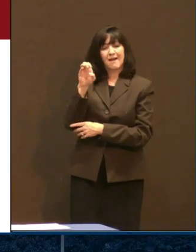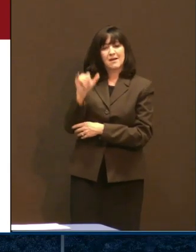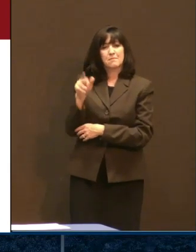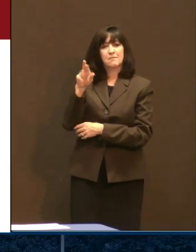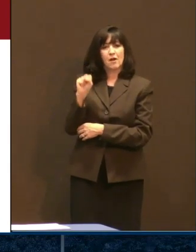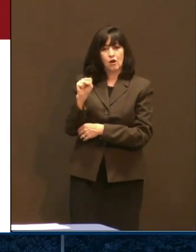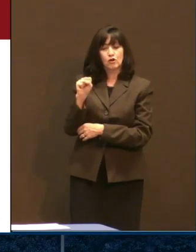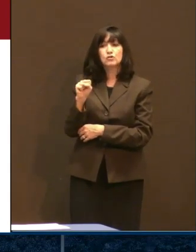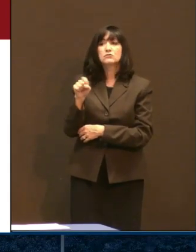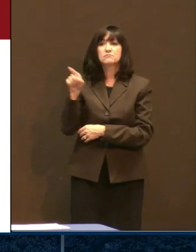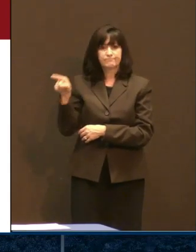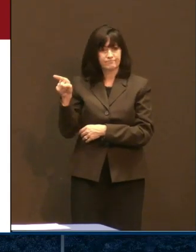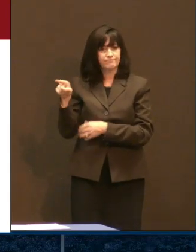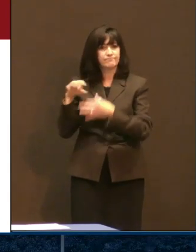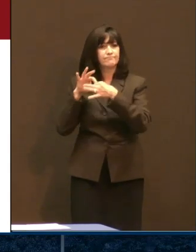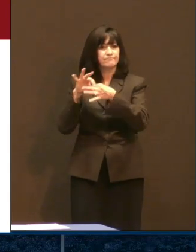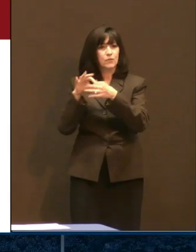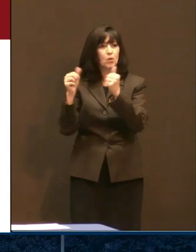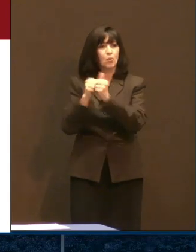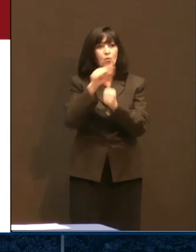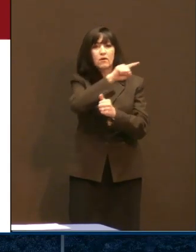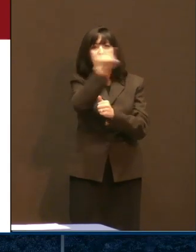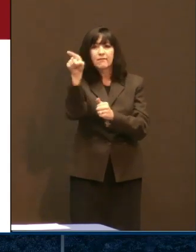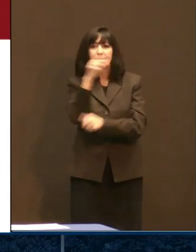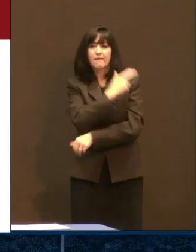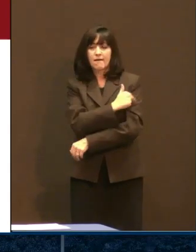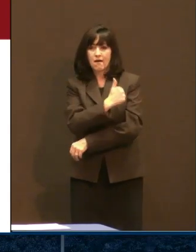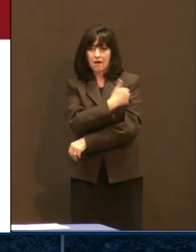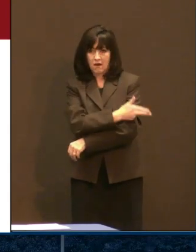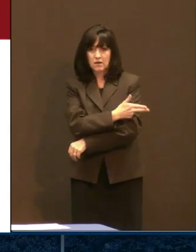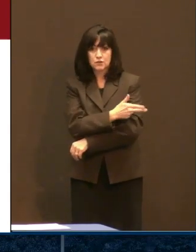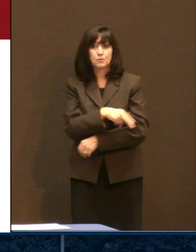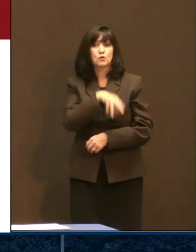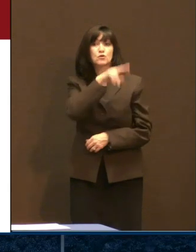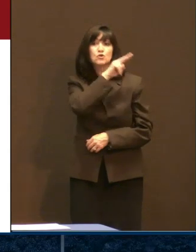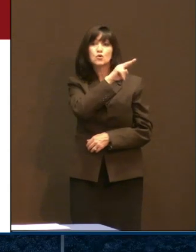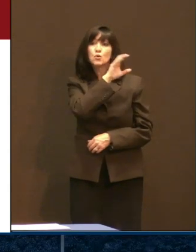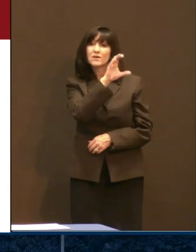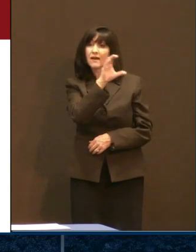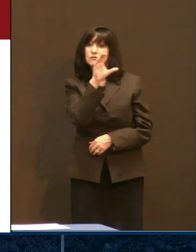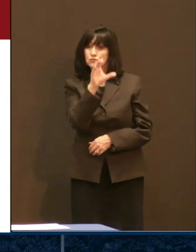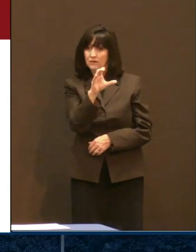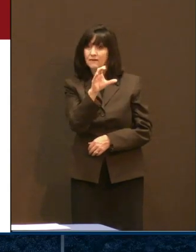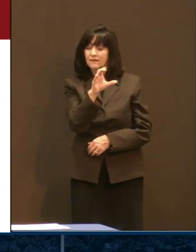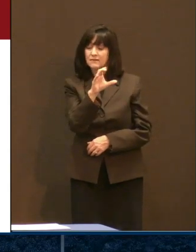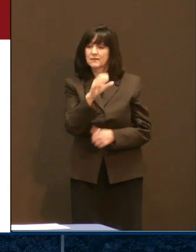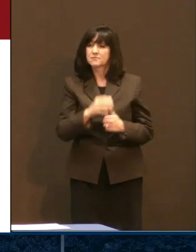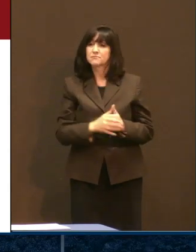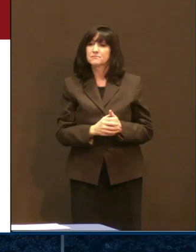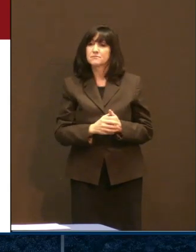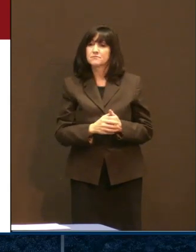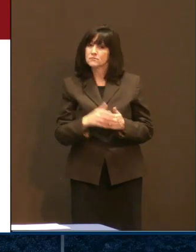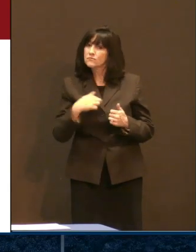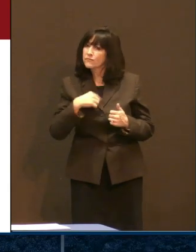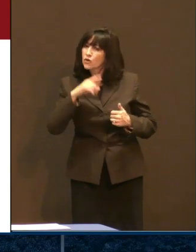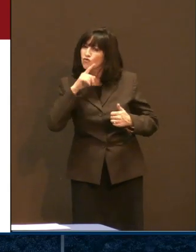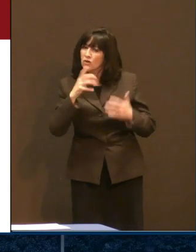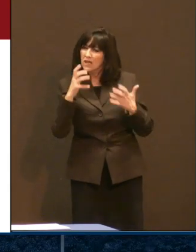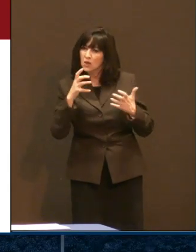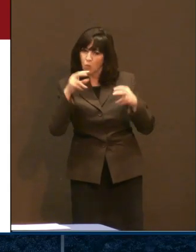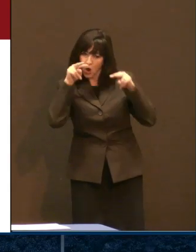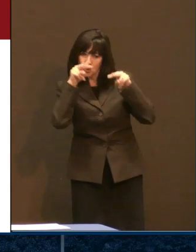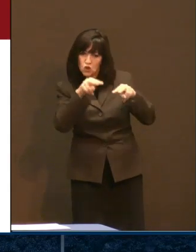and other providers in the state, in Newcastle County. And we're really looking at the